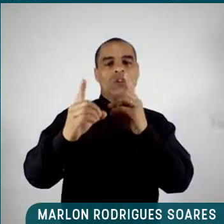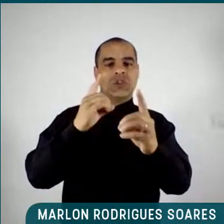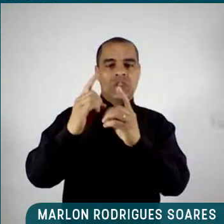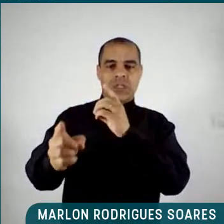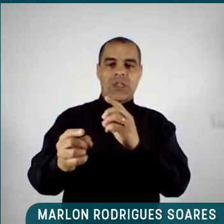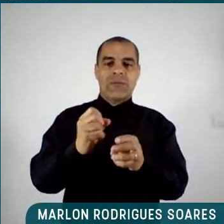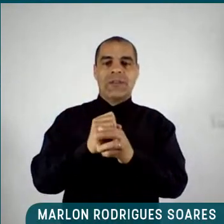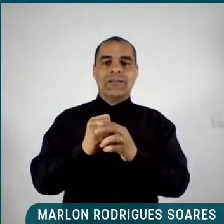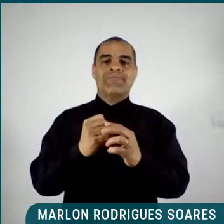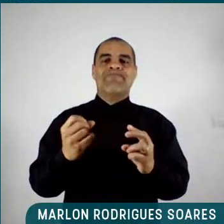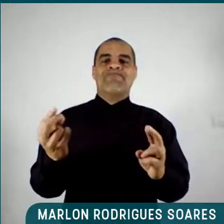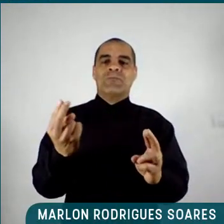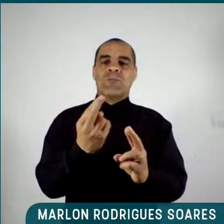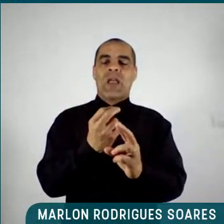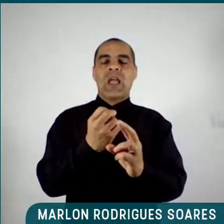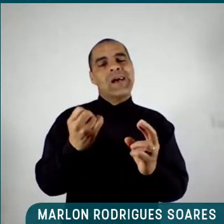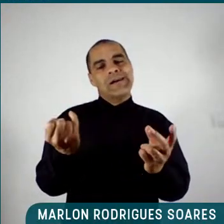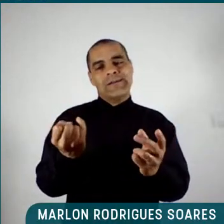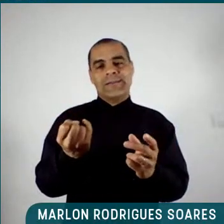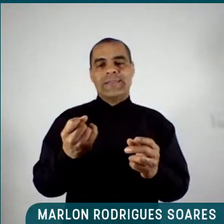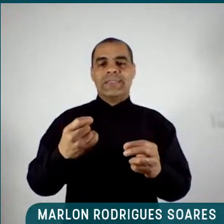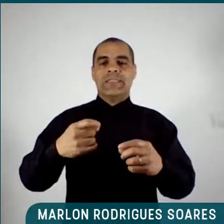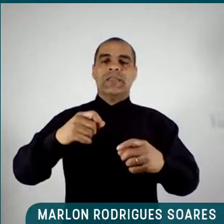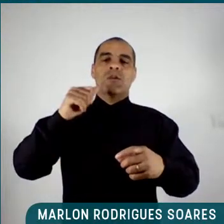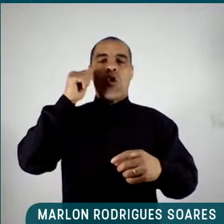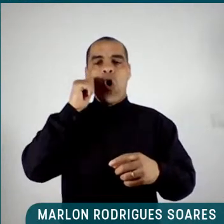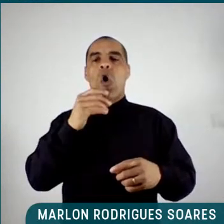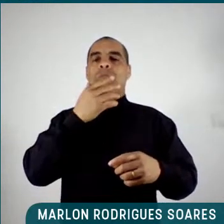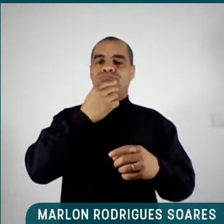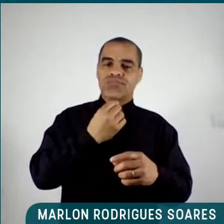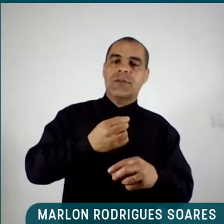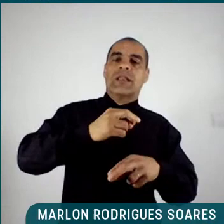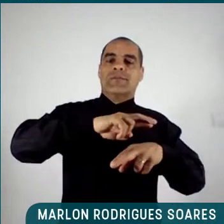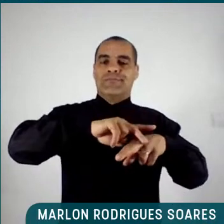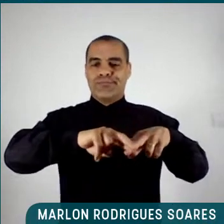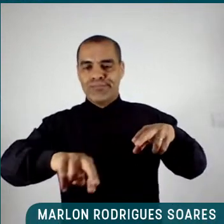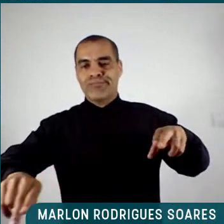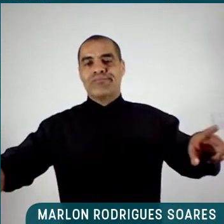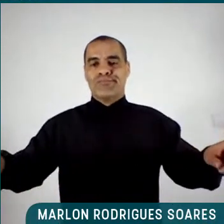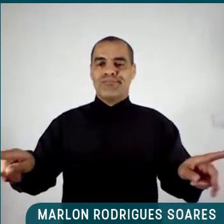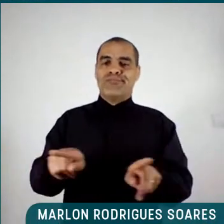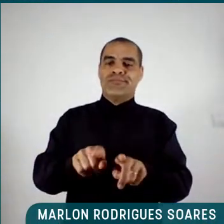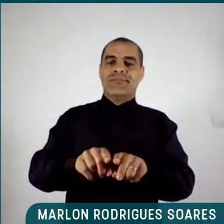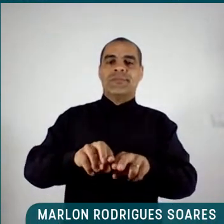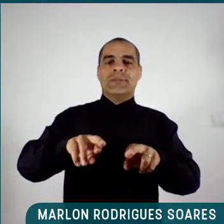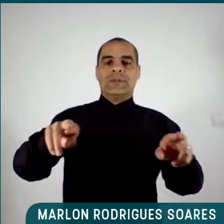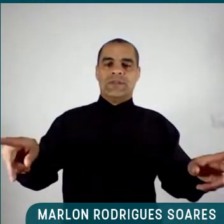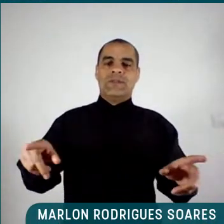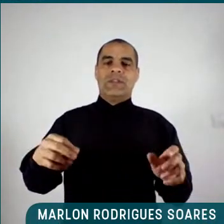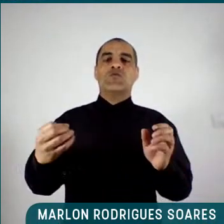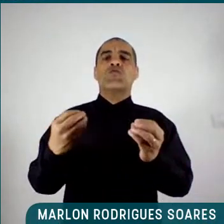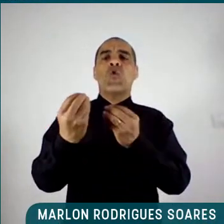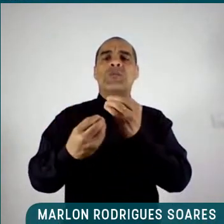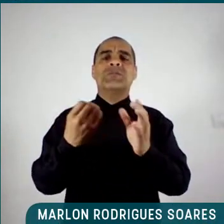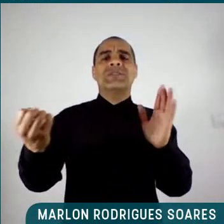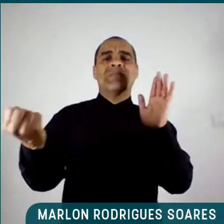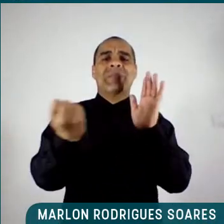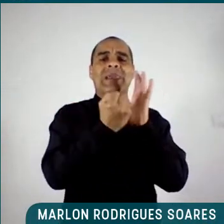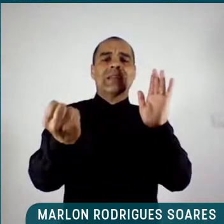that these dynamics crisscross and impact on women